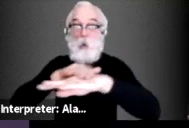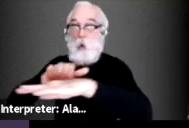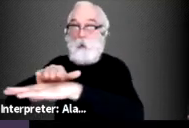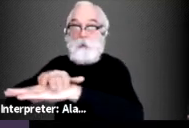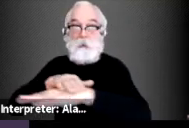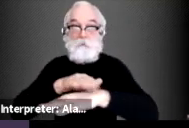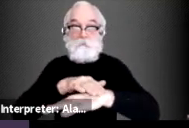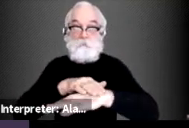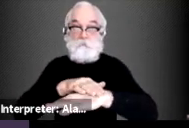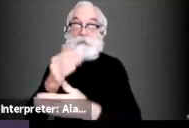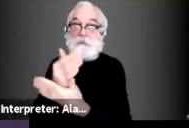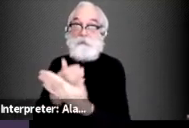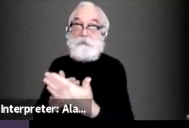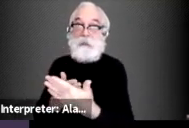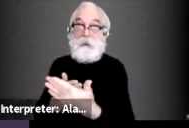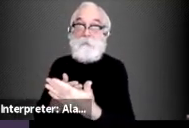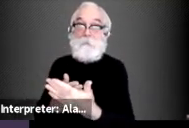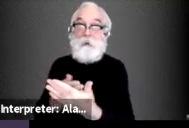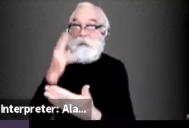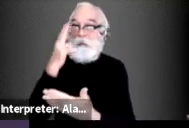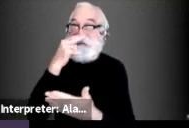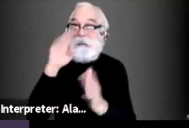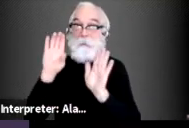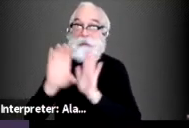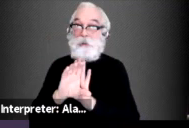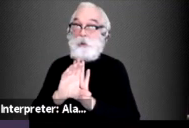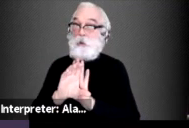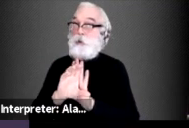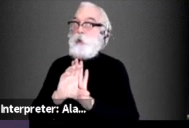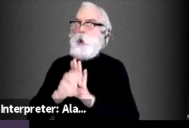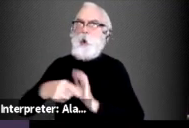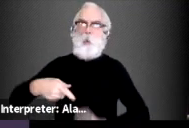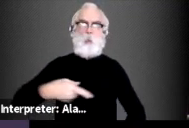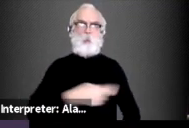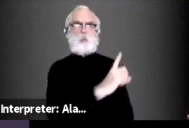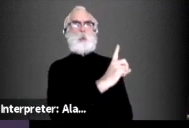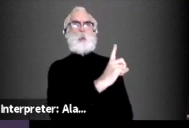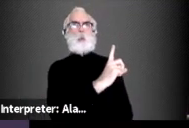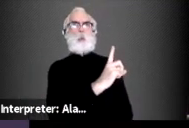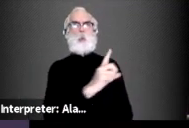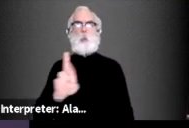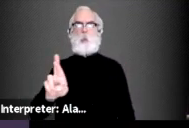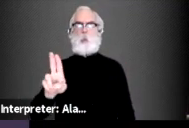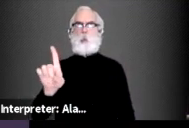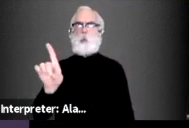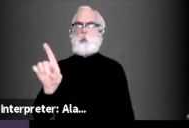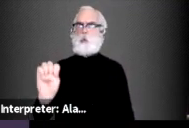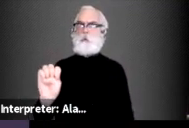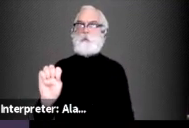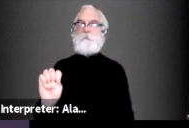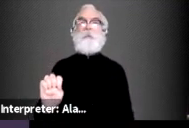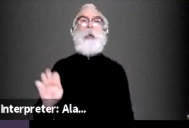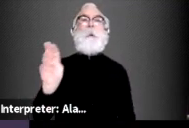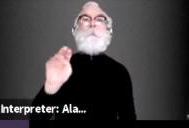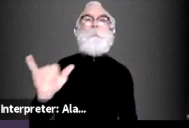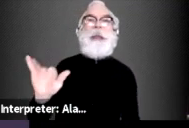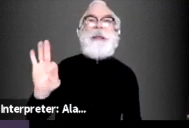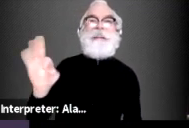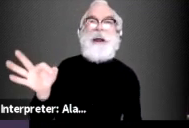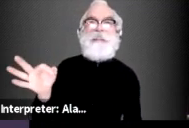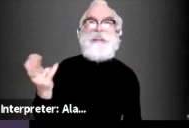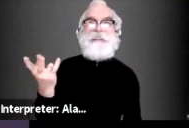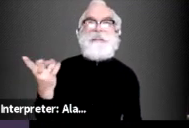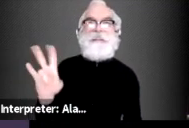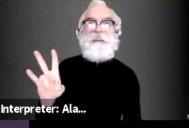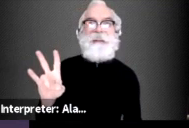some of these cartoons are quite rude. In the May 9th, 1754 issue